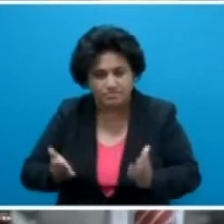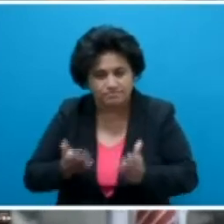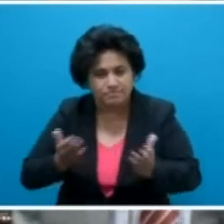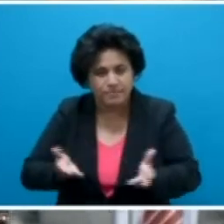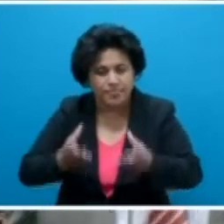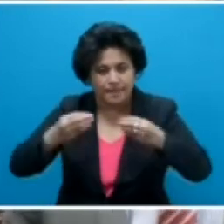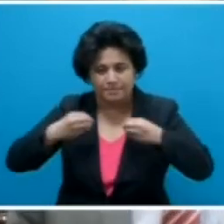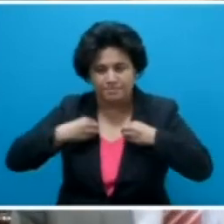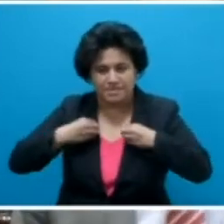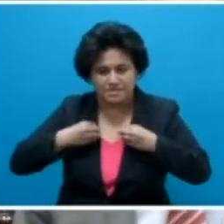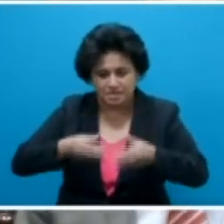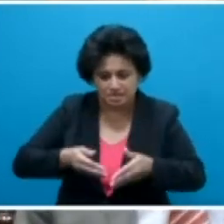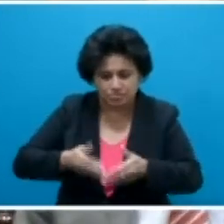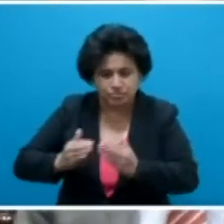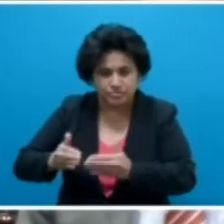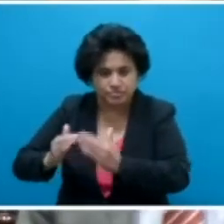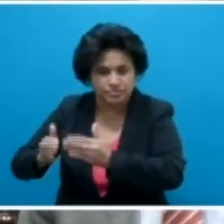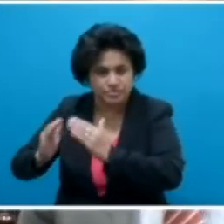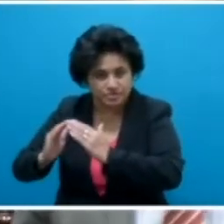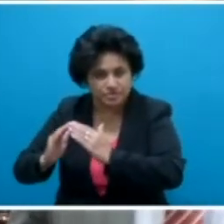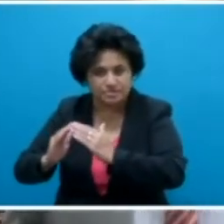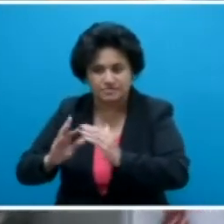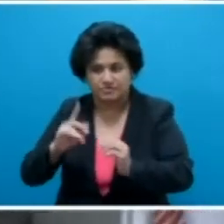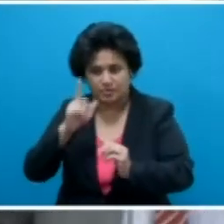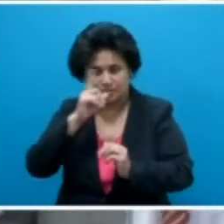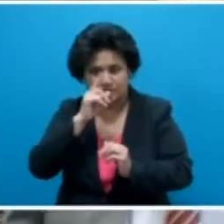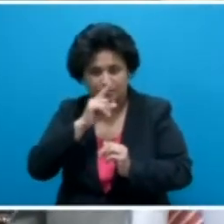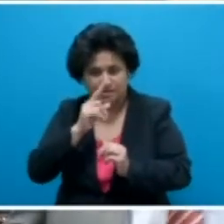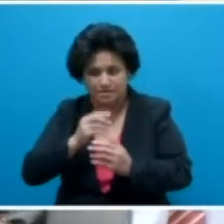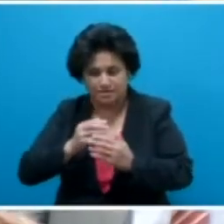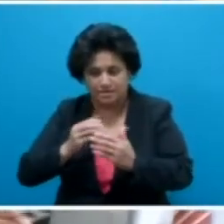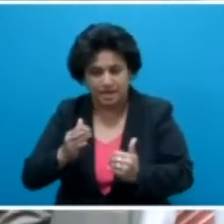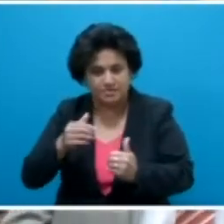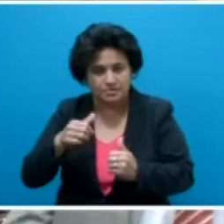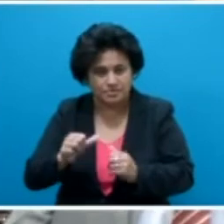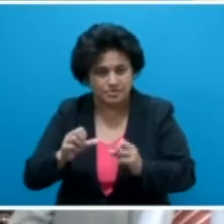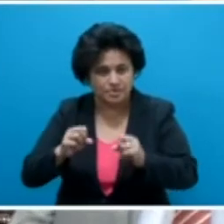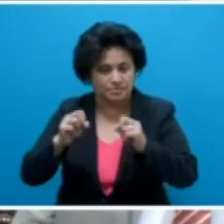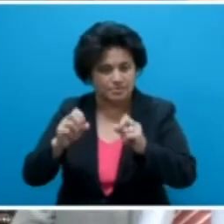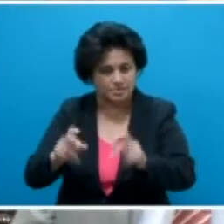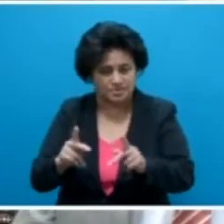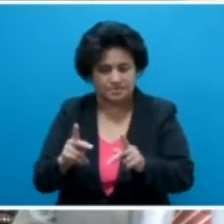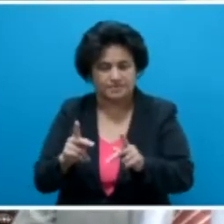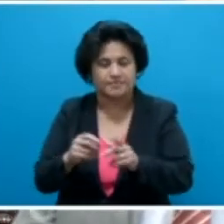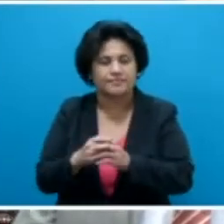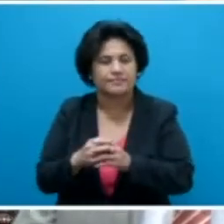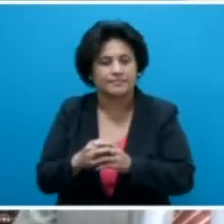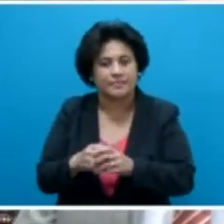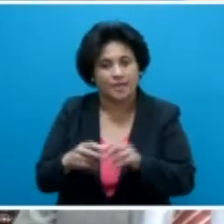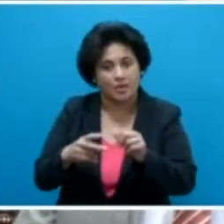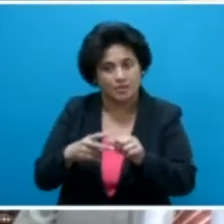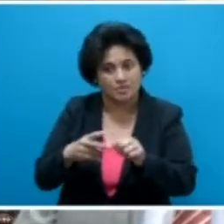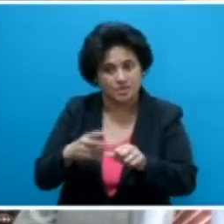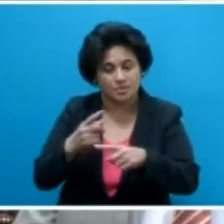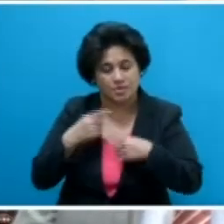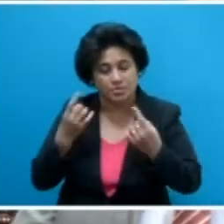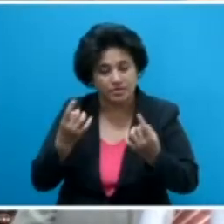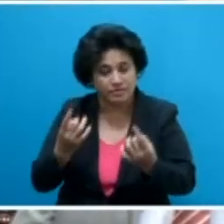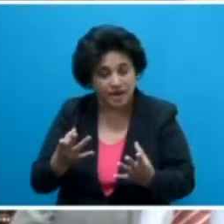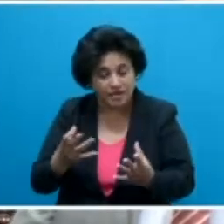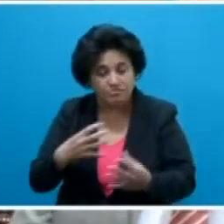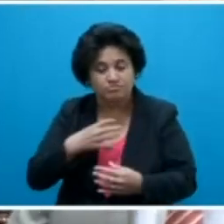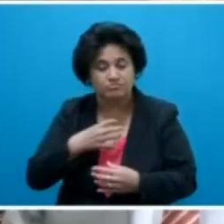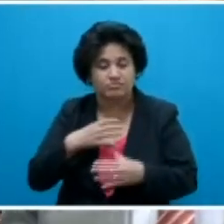to capitalize on emerging issues and opportunities. It has provided free education and more